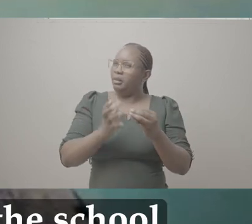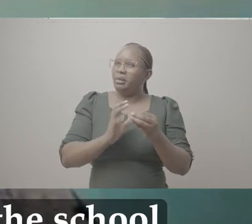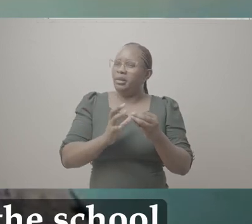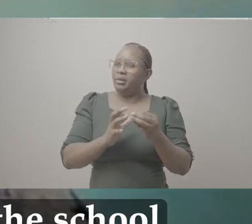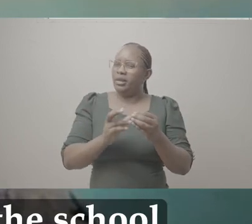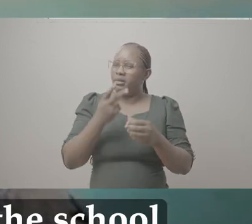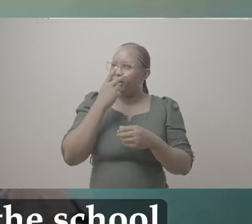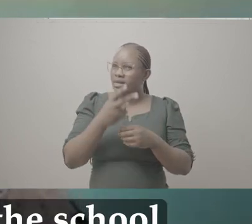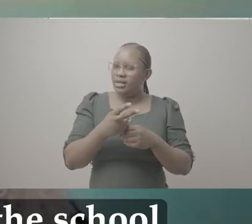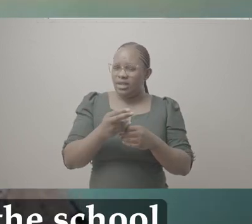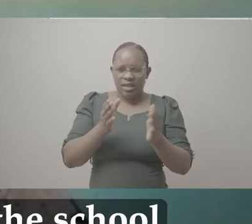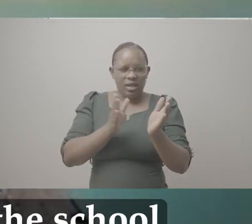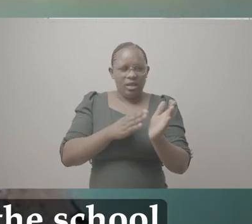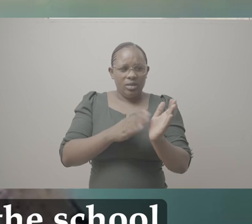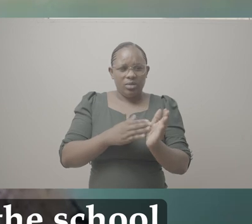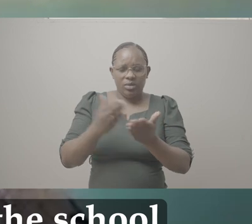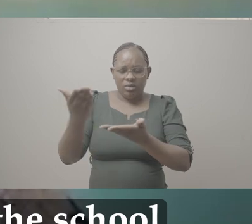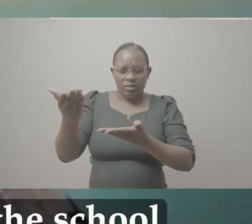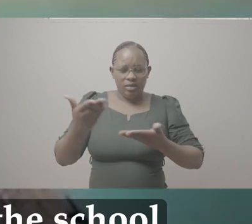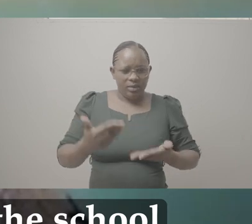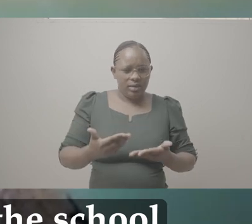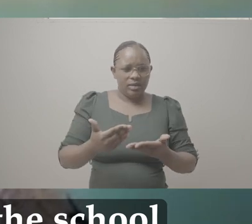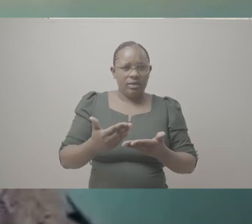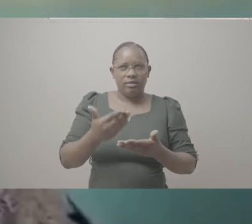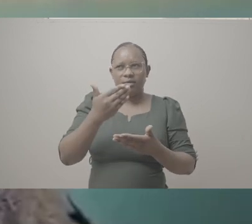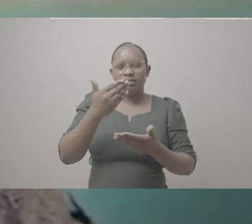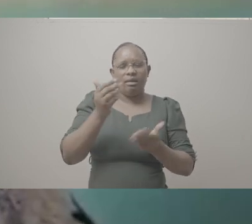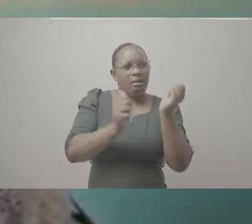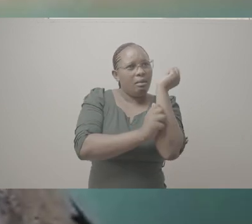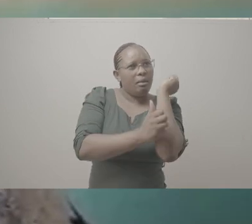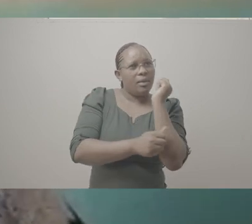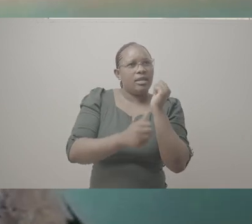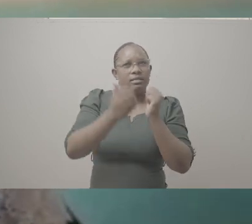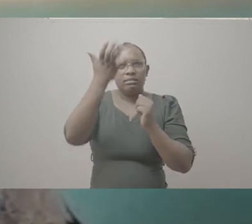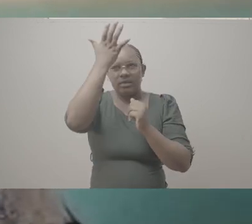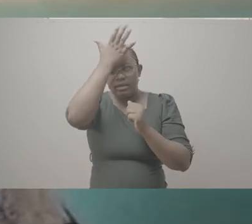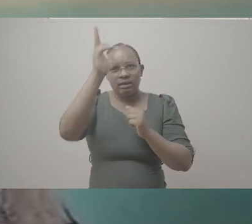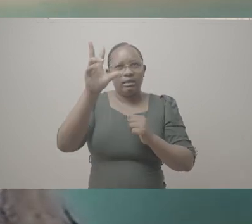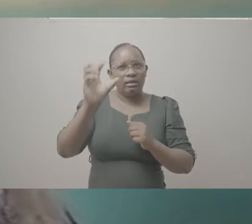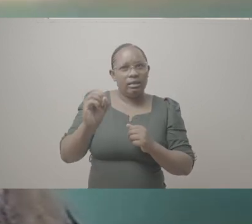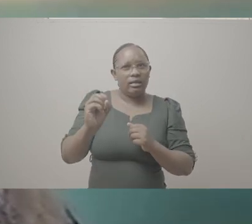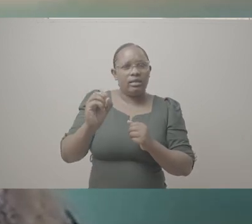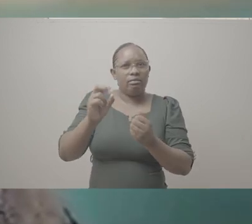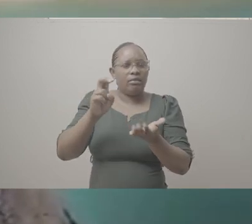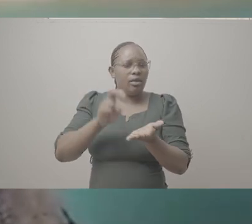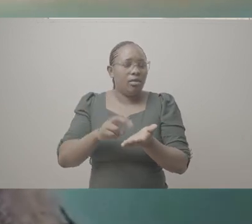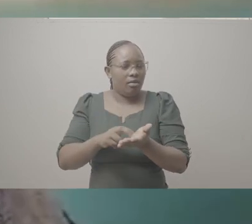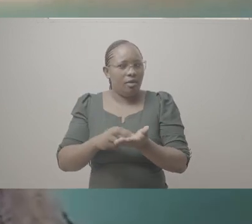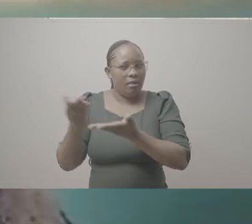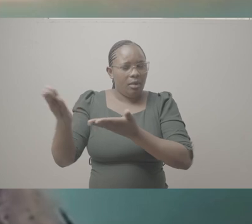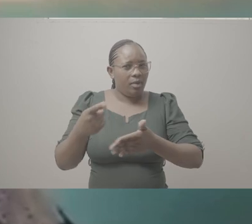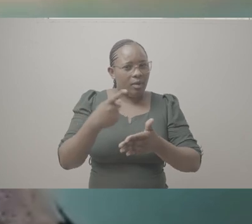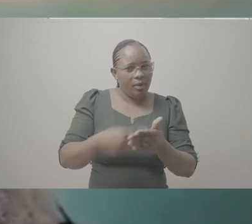cooperative supplied the school on 30th of November 2023. They brought 10 by